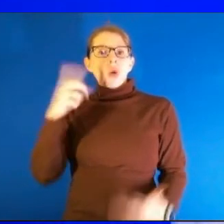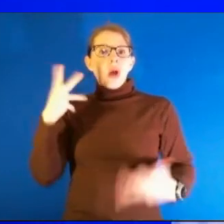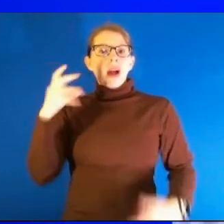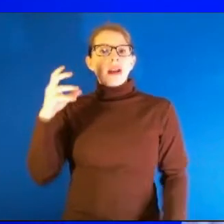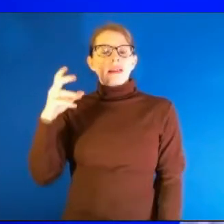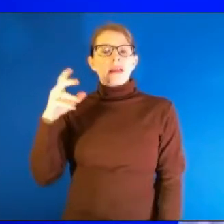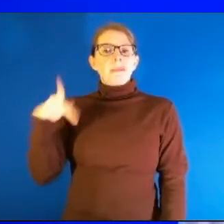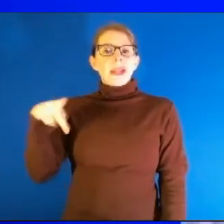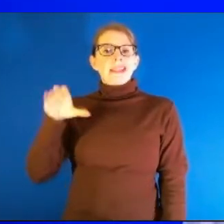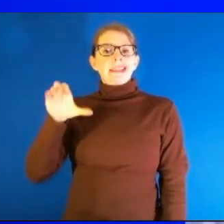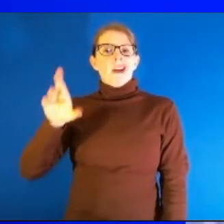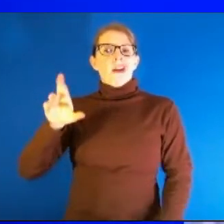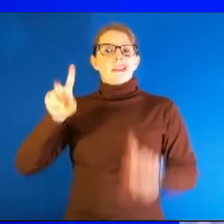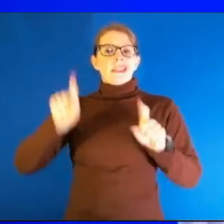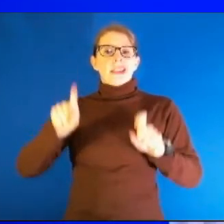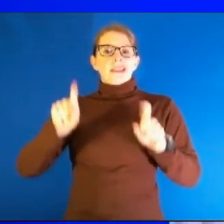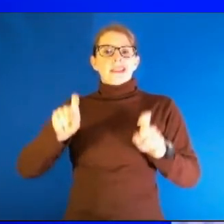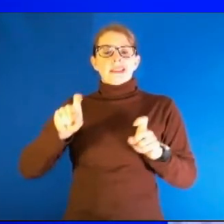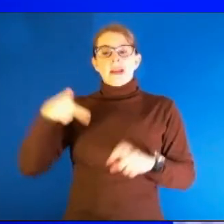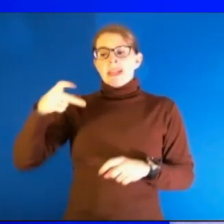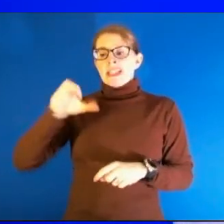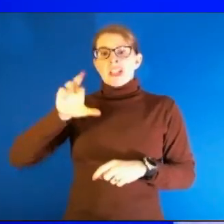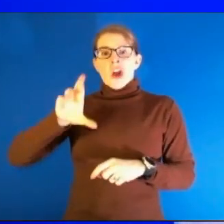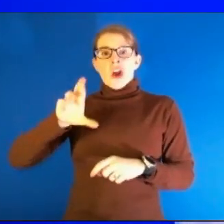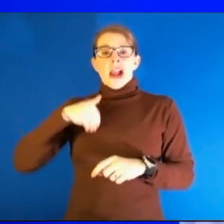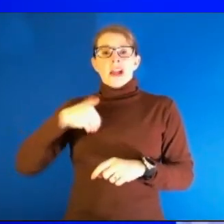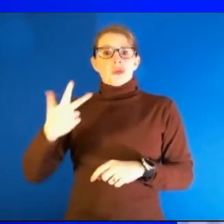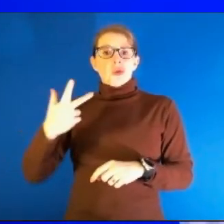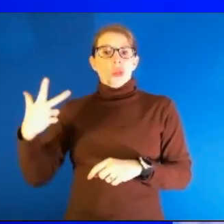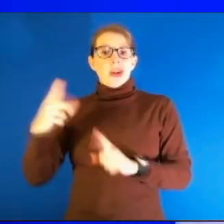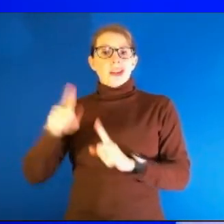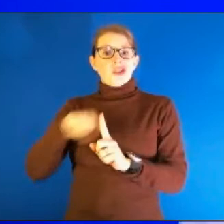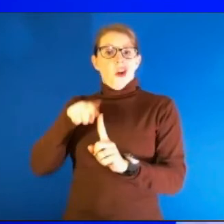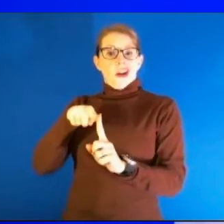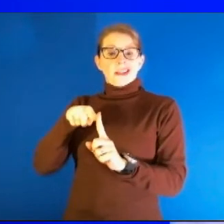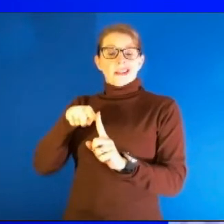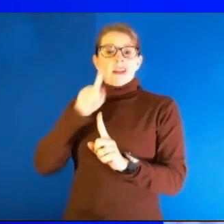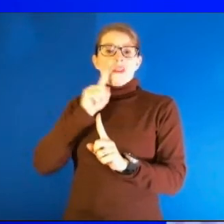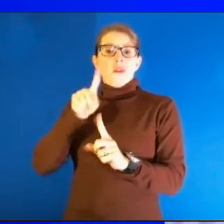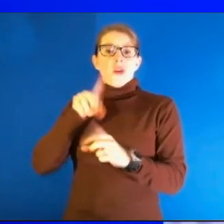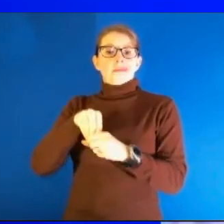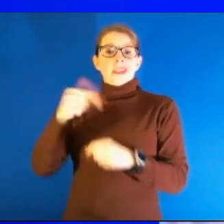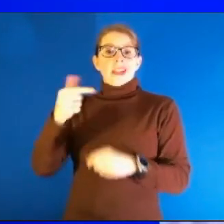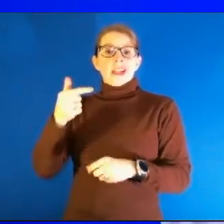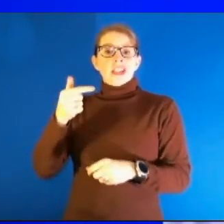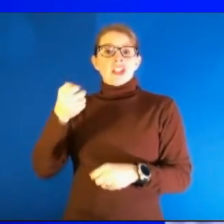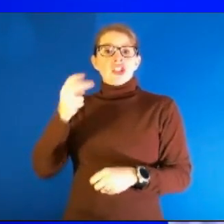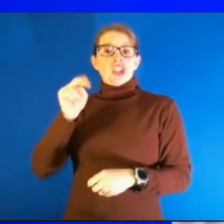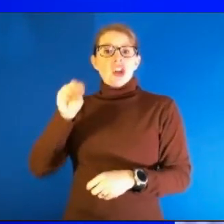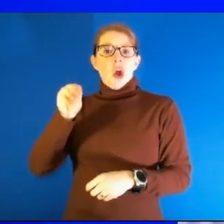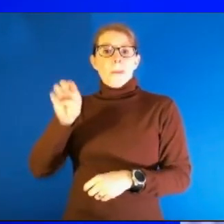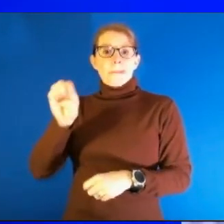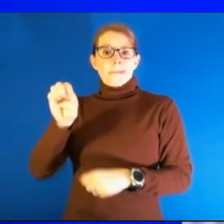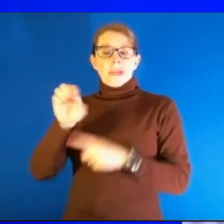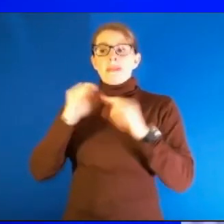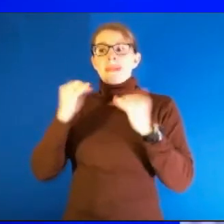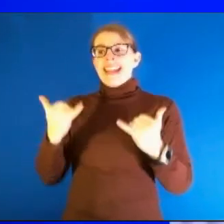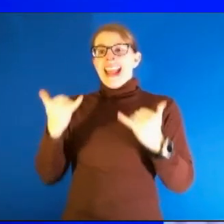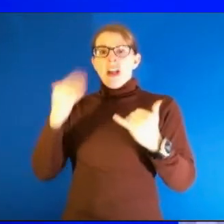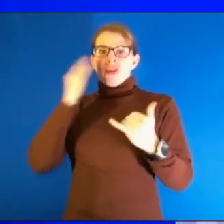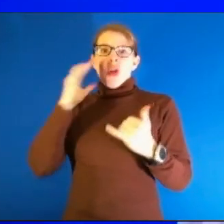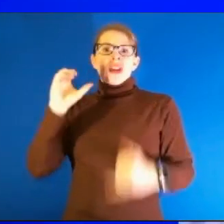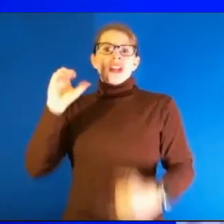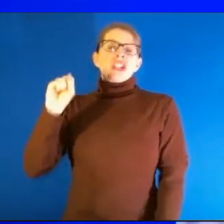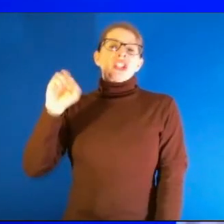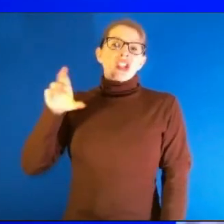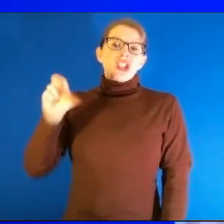to 3 different targets within that genome. Now you can't really tell it's Omicron, but you still know it is SARS-CoV-2. So I think that's the important thing to remember.